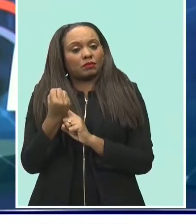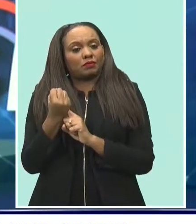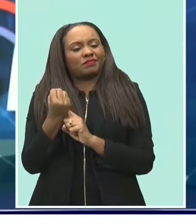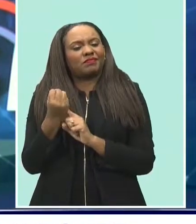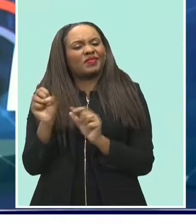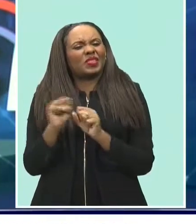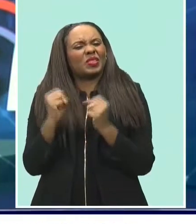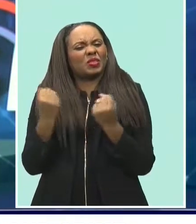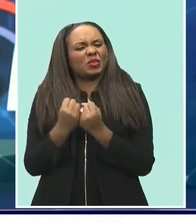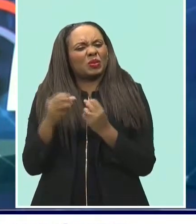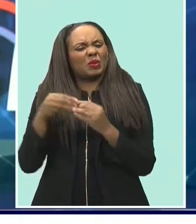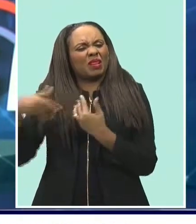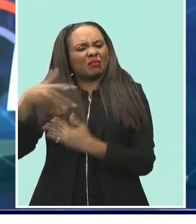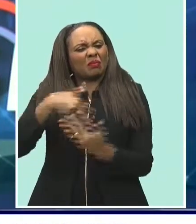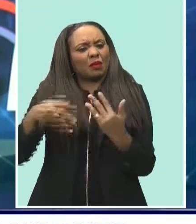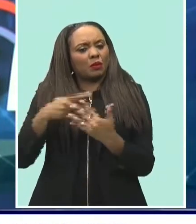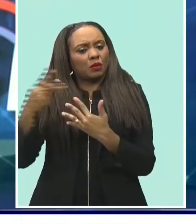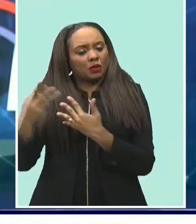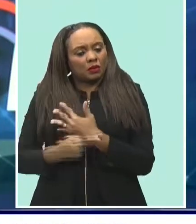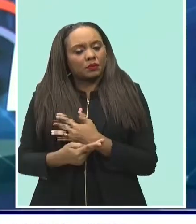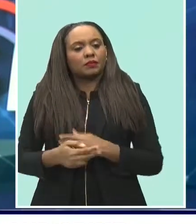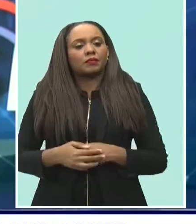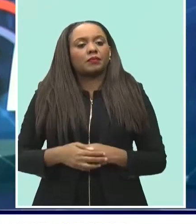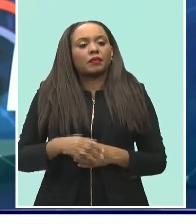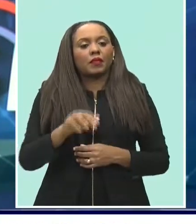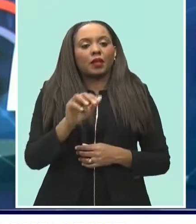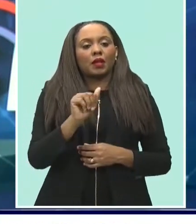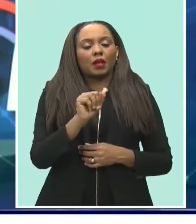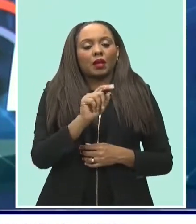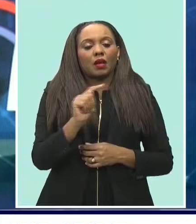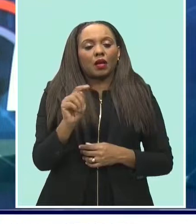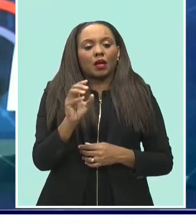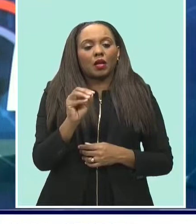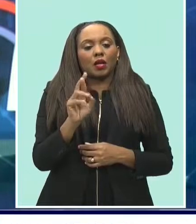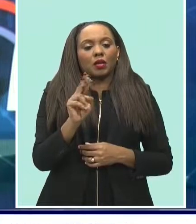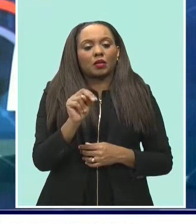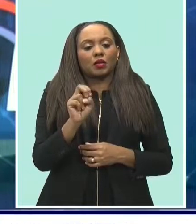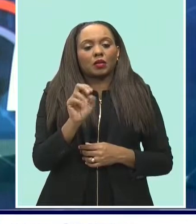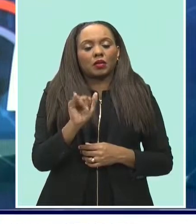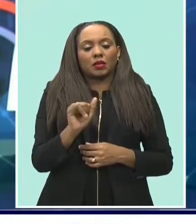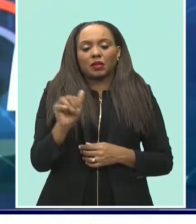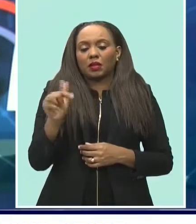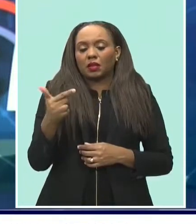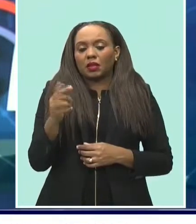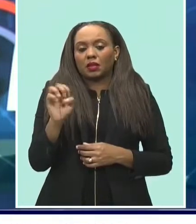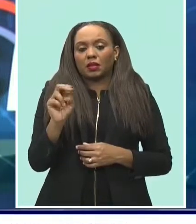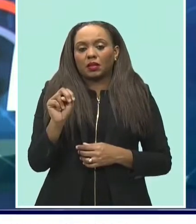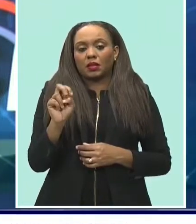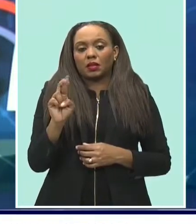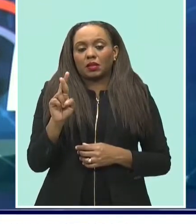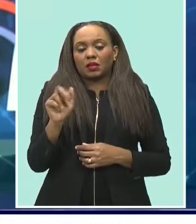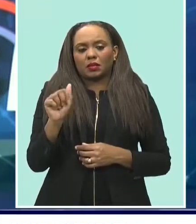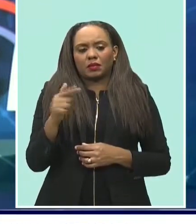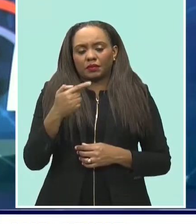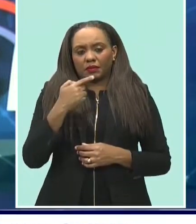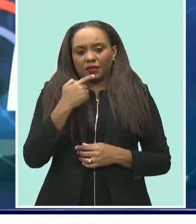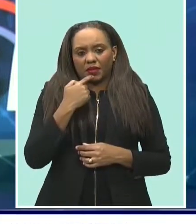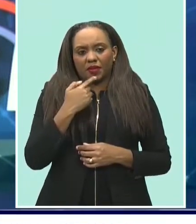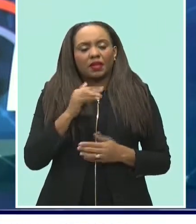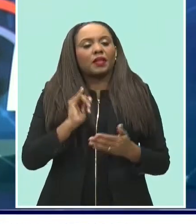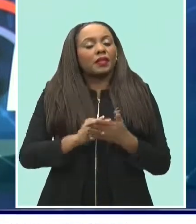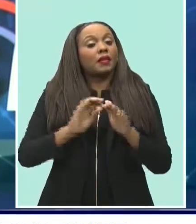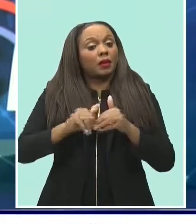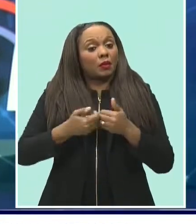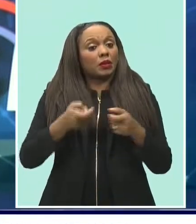is how Attorney General Dale Marshall expects Barbados will make significant headway into stemming the tide of violence that is impacting the